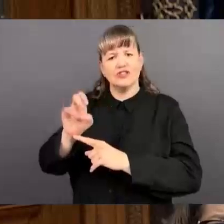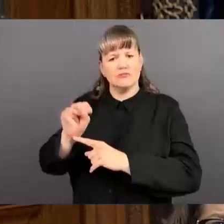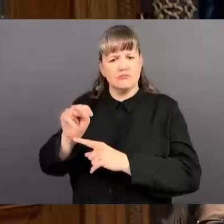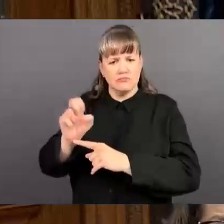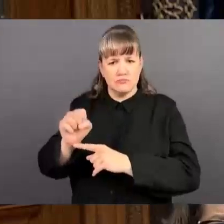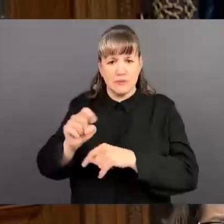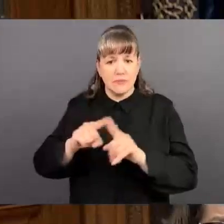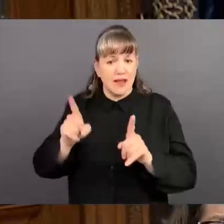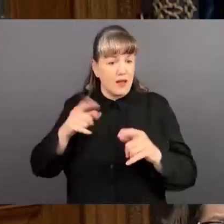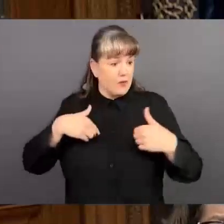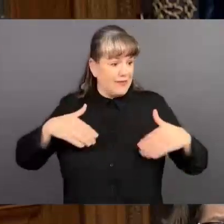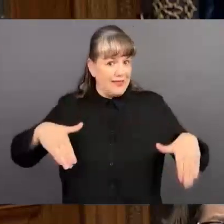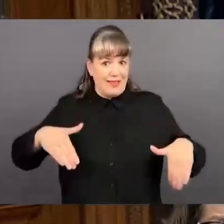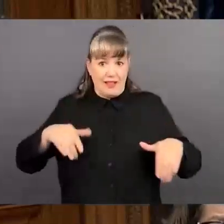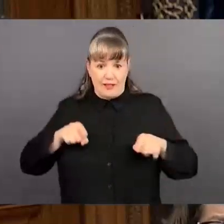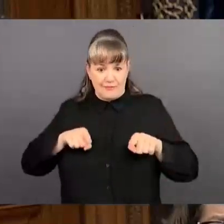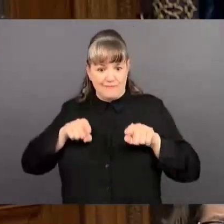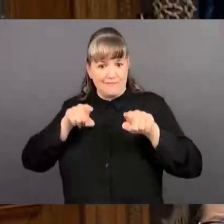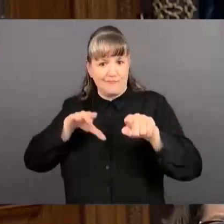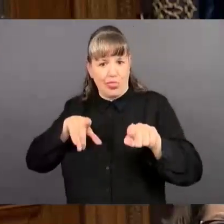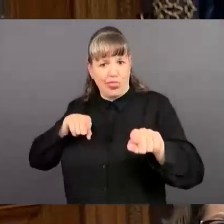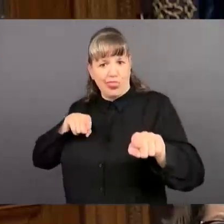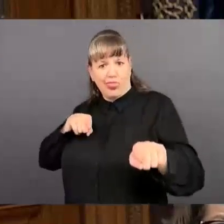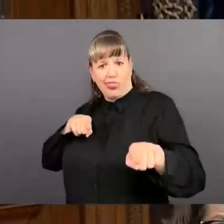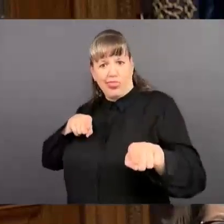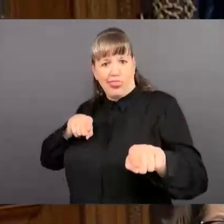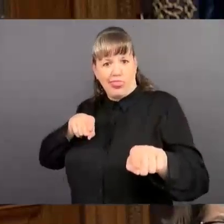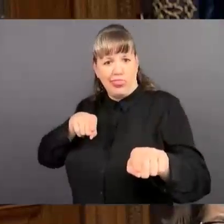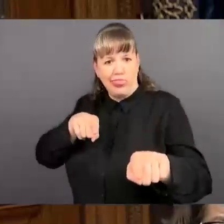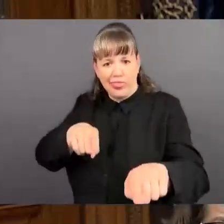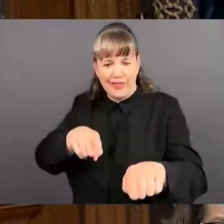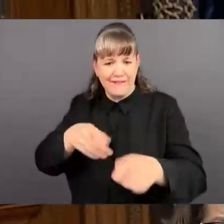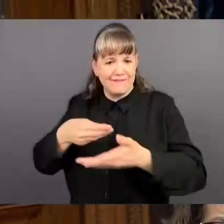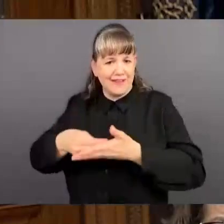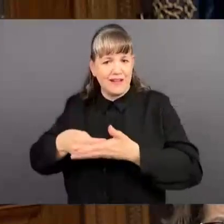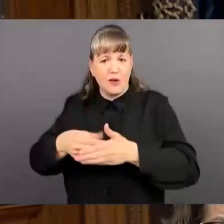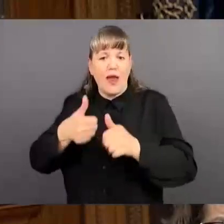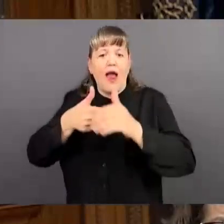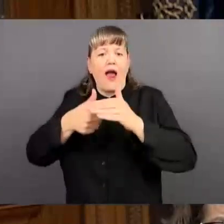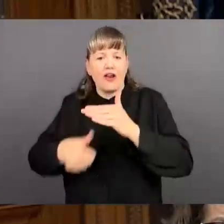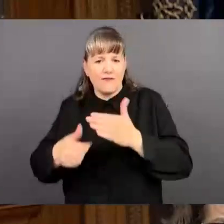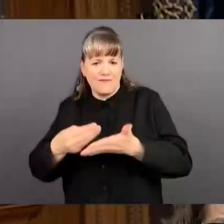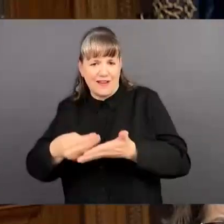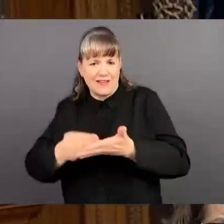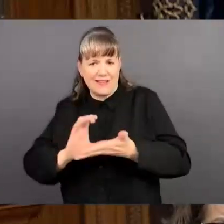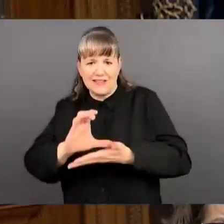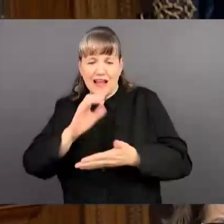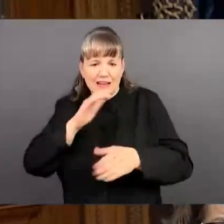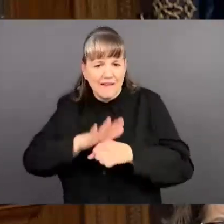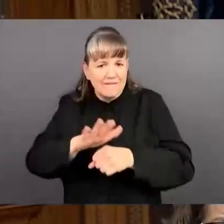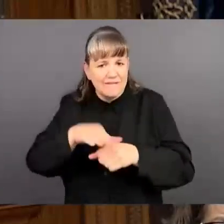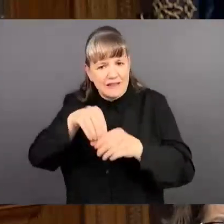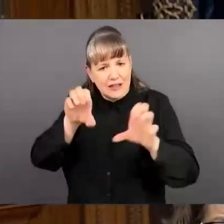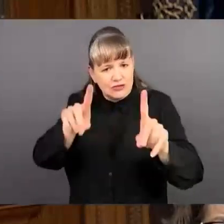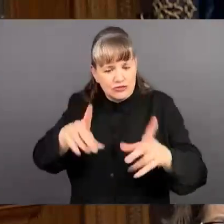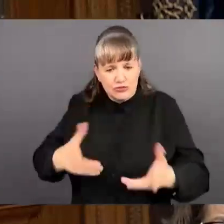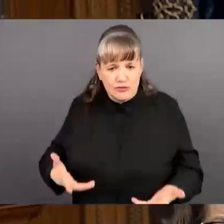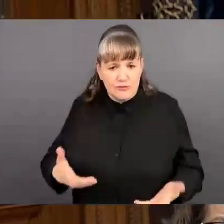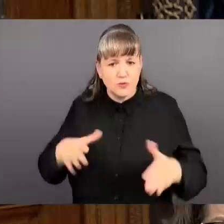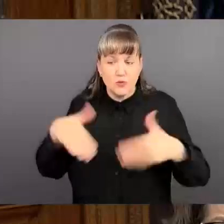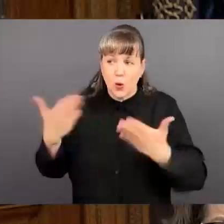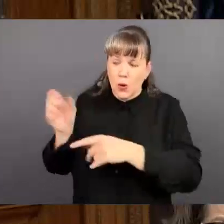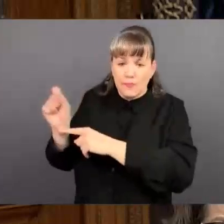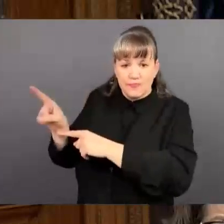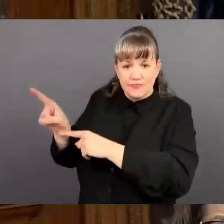why we are underfunding in education right now. So through you, Mr. Speaker, to the Minister of Education, one